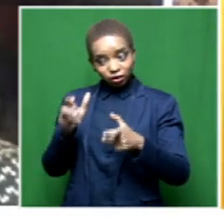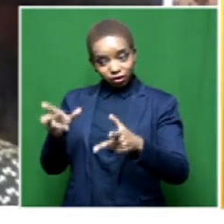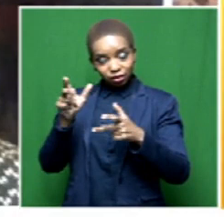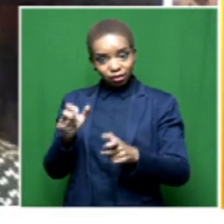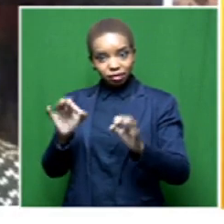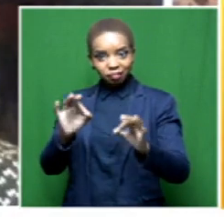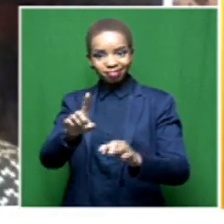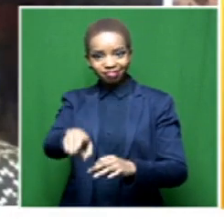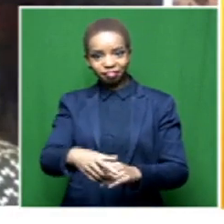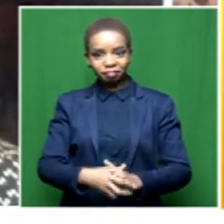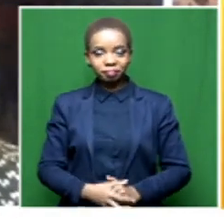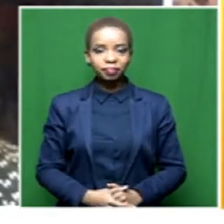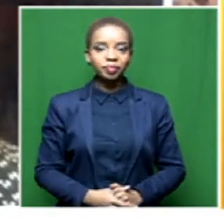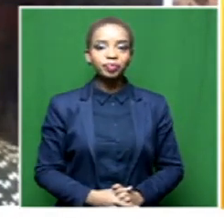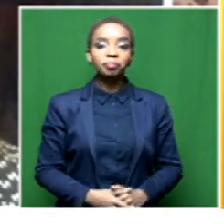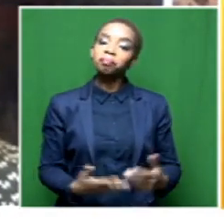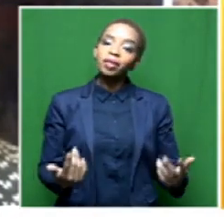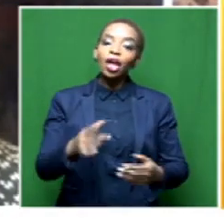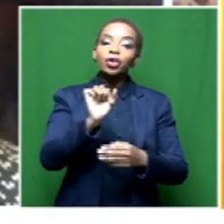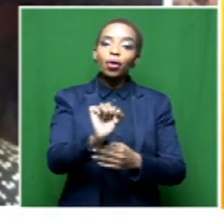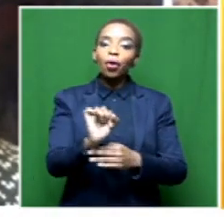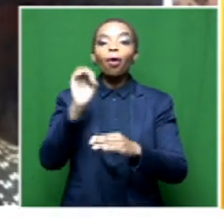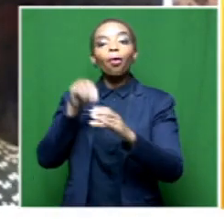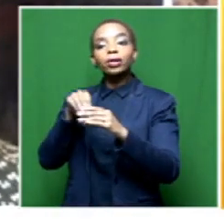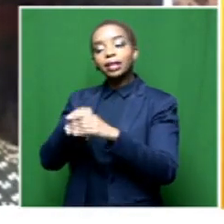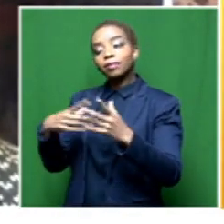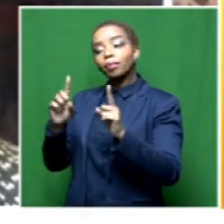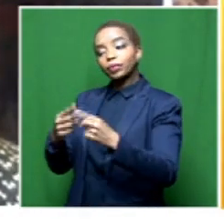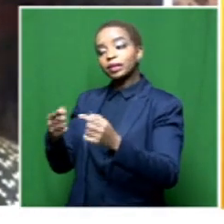can, about the content that's carried through your music. What really motivates you?